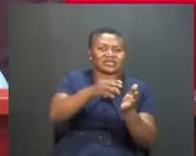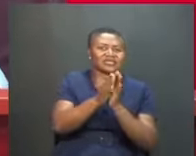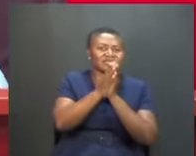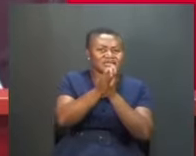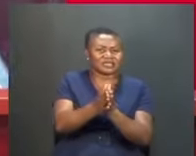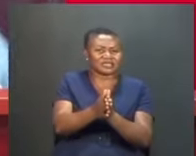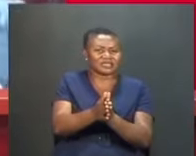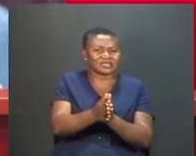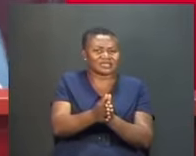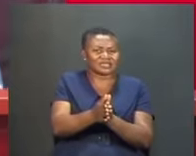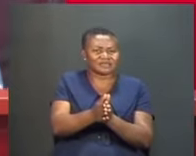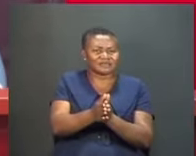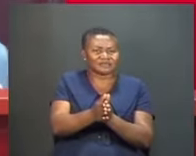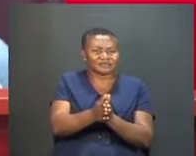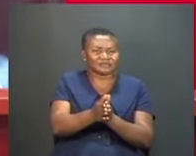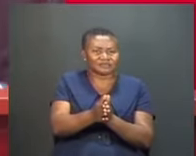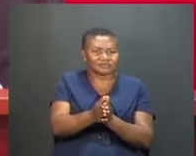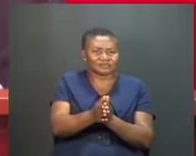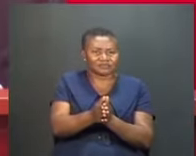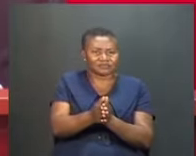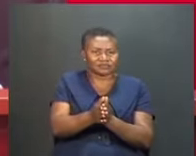laid it.